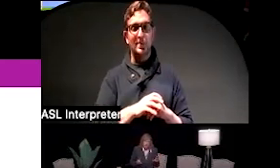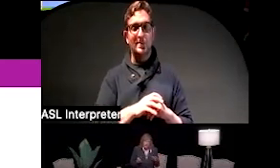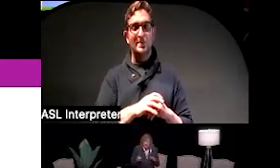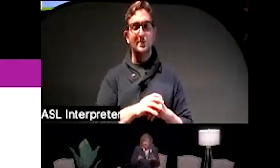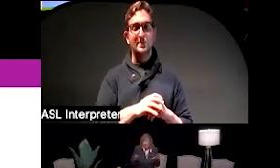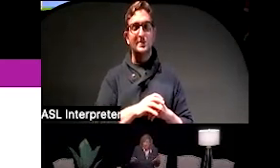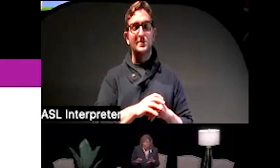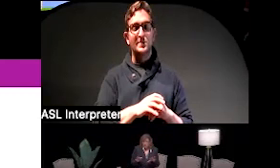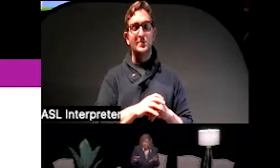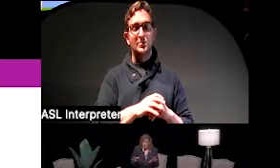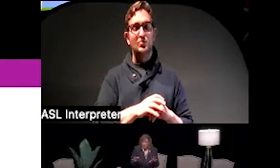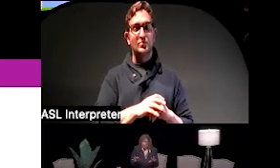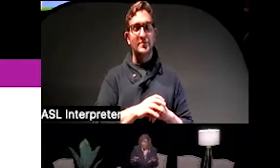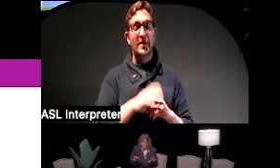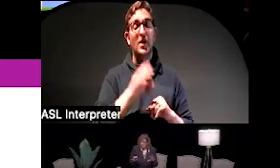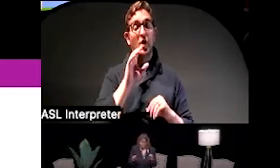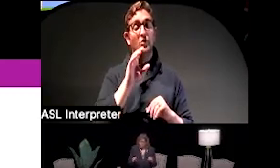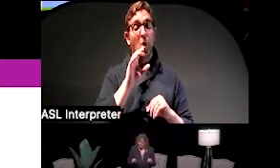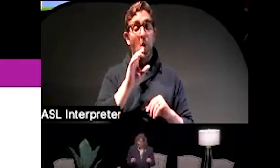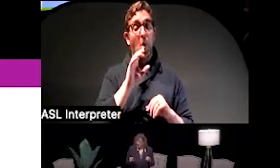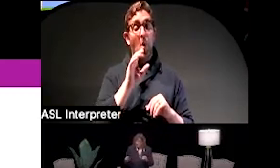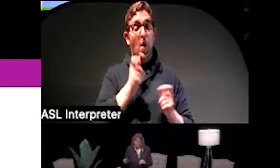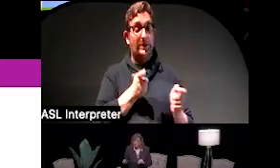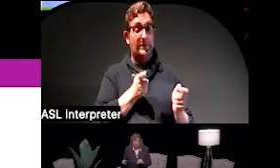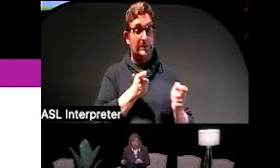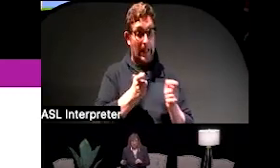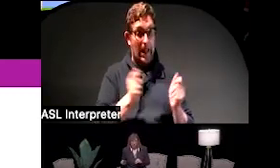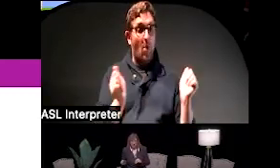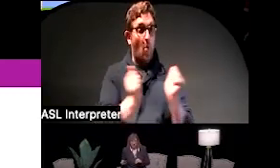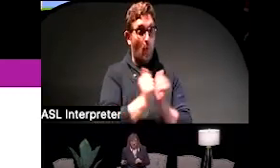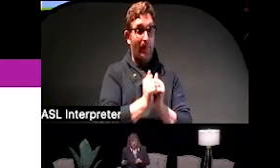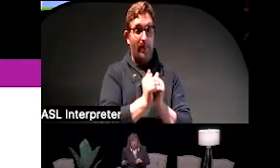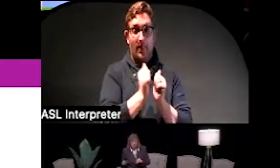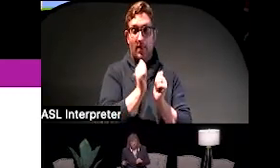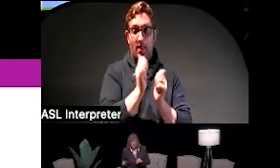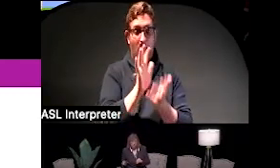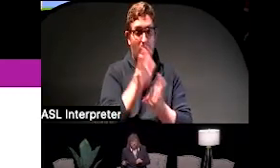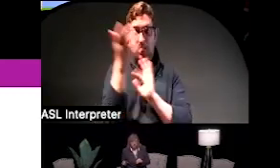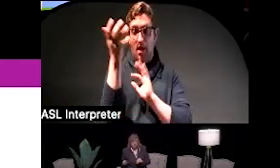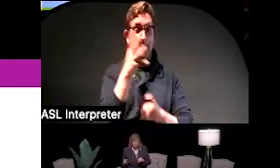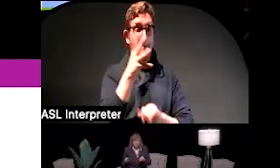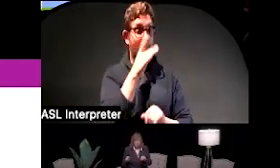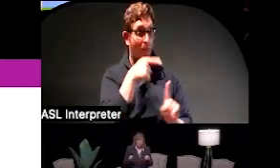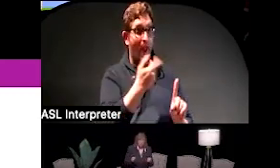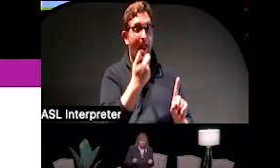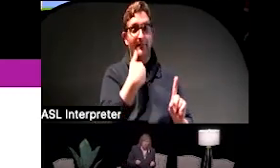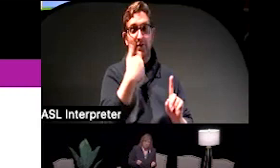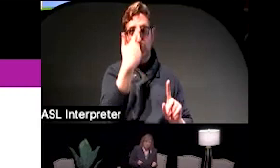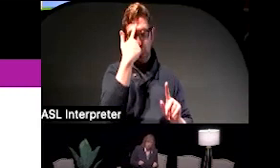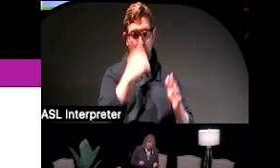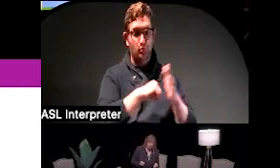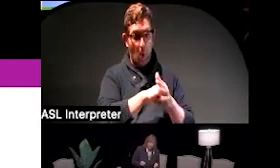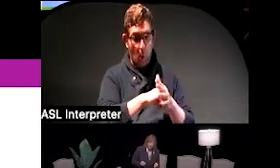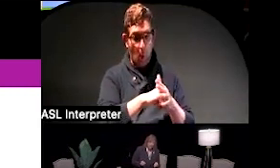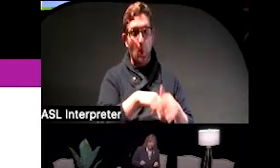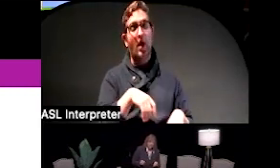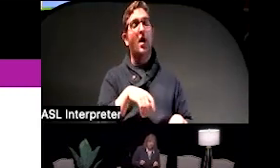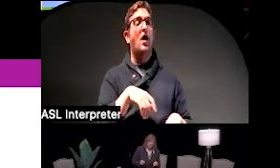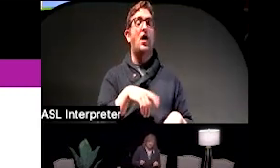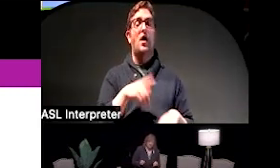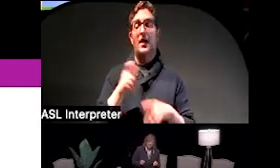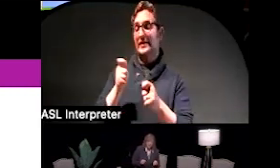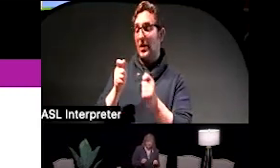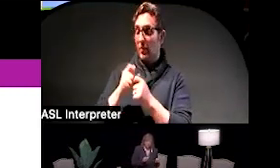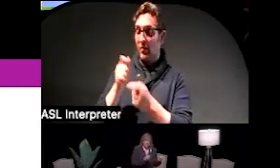So on top of dealing with the crisis of Mom having had a stroke, dealing with the adult brother with